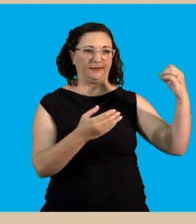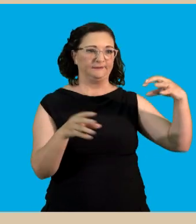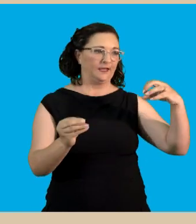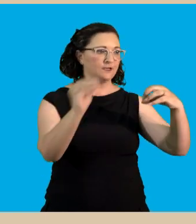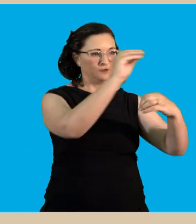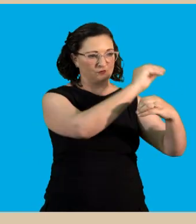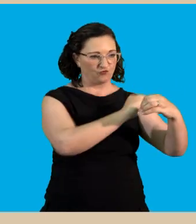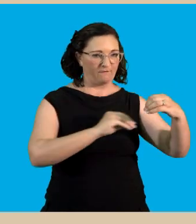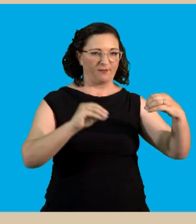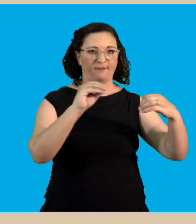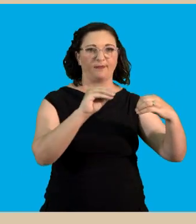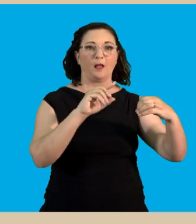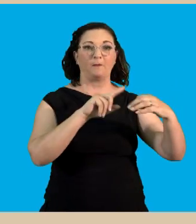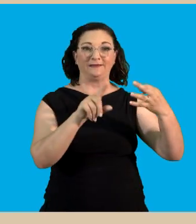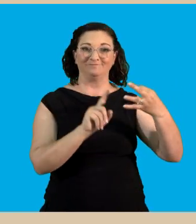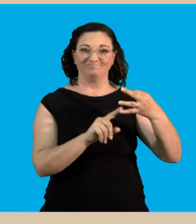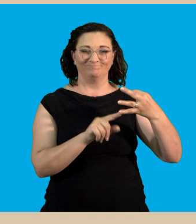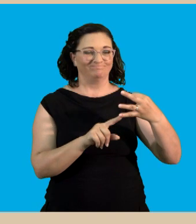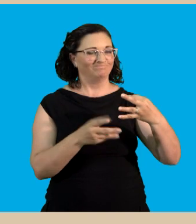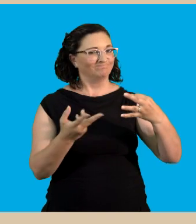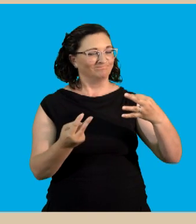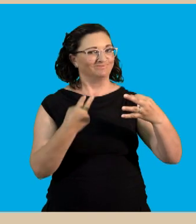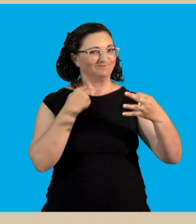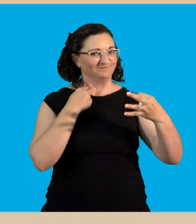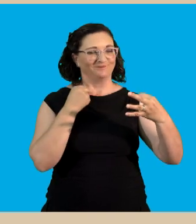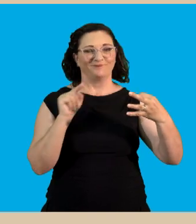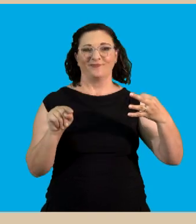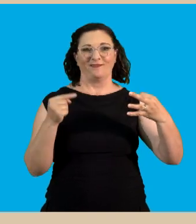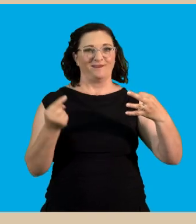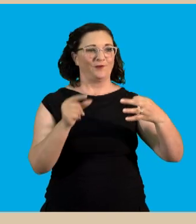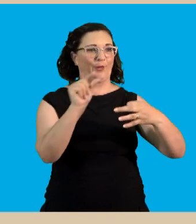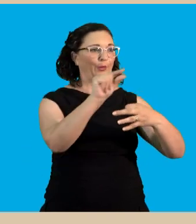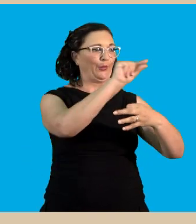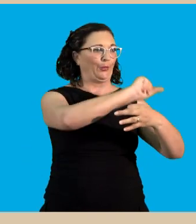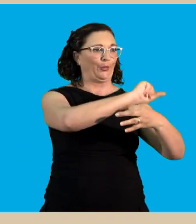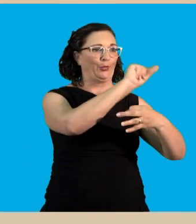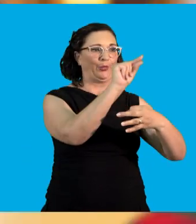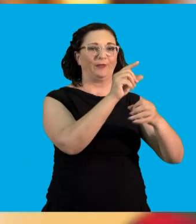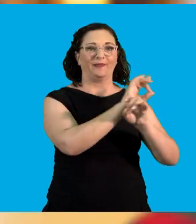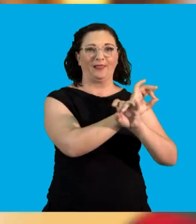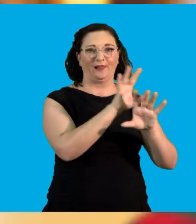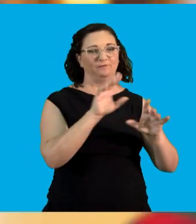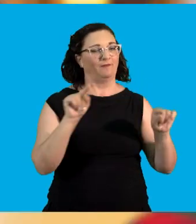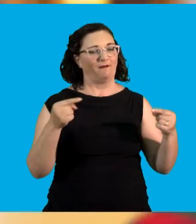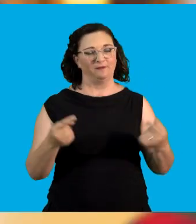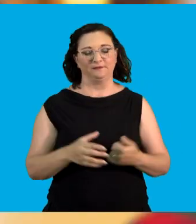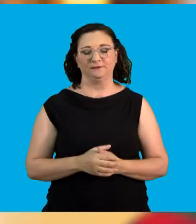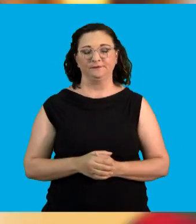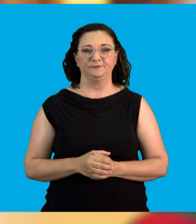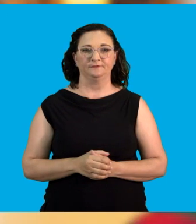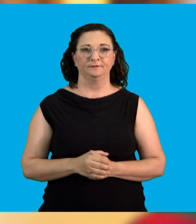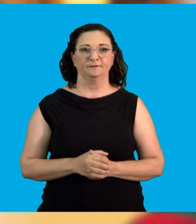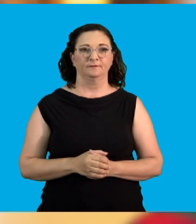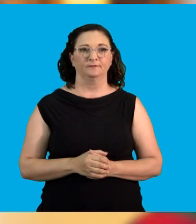in a regular path, but it cannot be able to keep its path clear of other objects, and that is why it